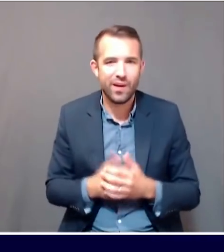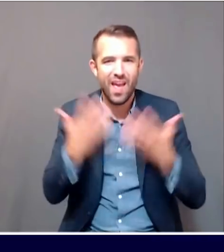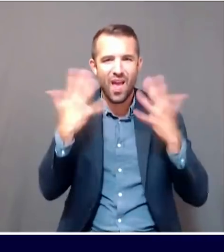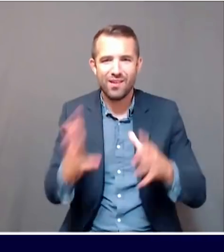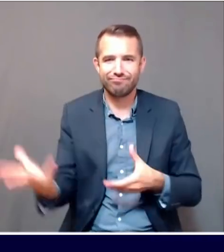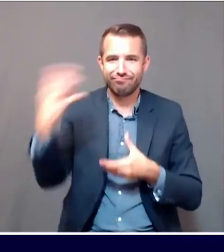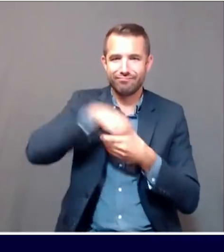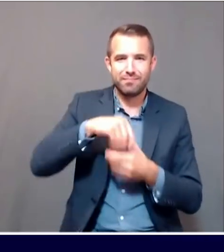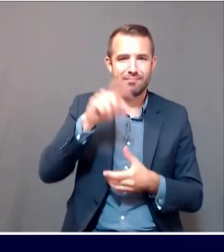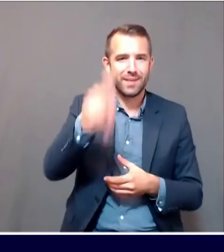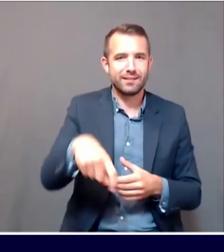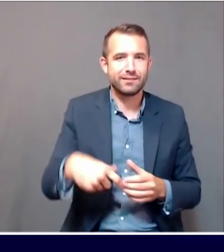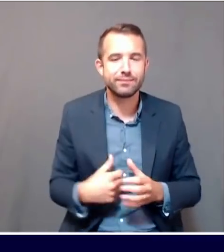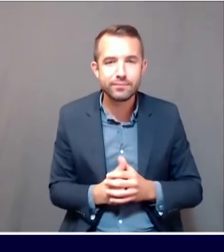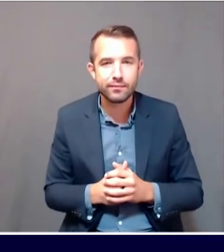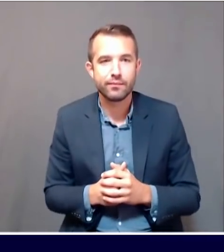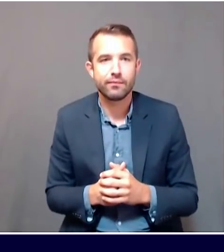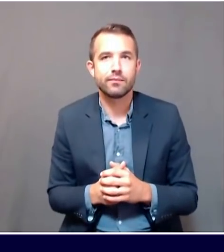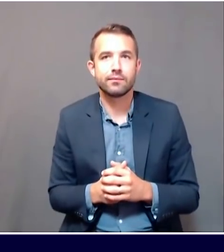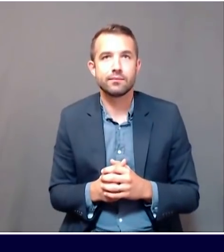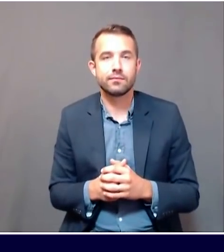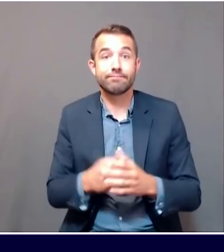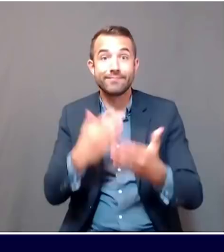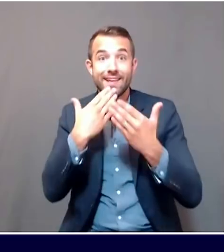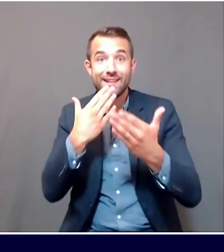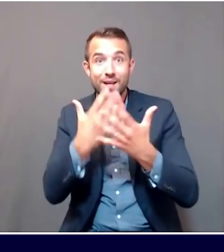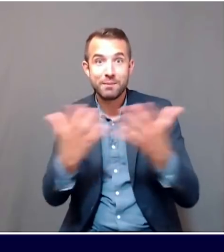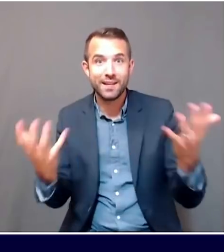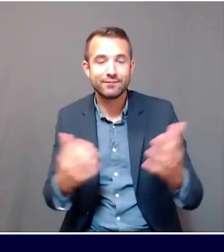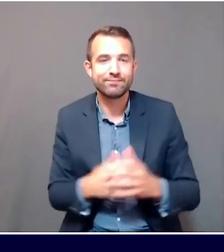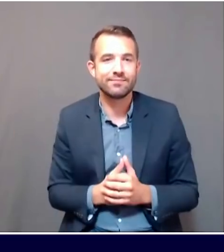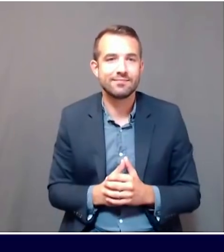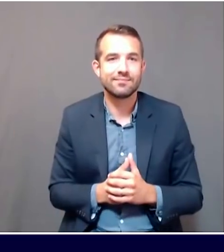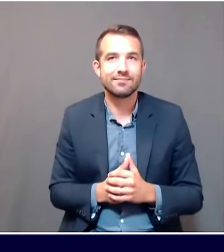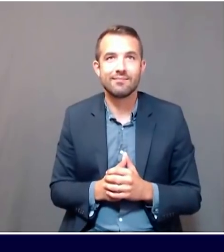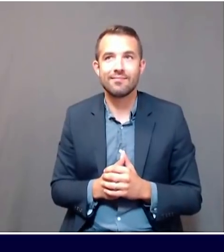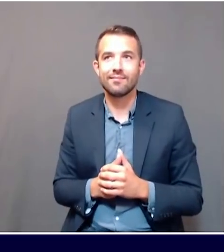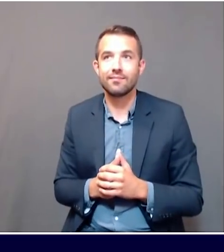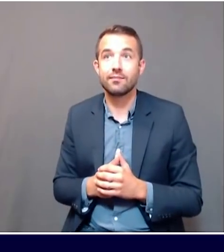Thank you so much. You bet, Liz. I'm going to turn next to Patrick Whittle at the AP.